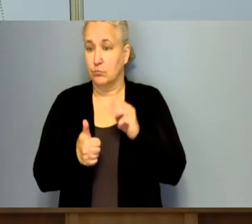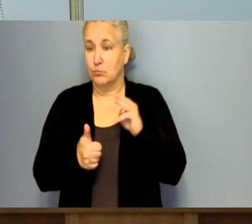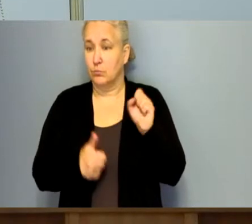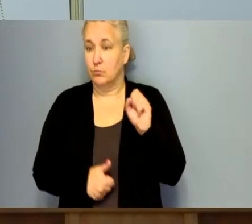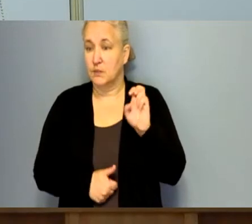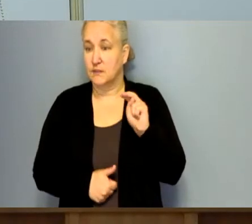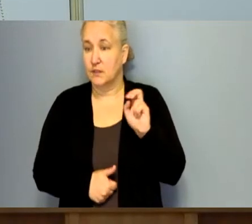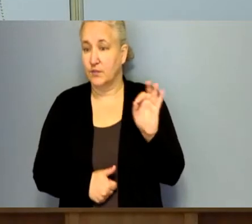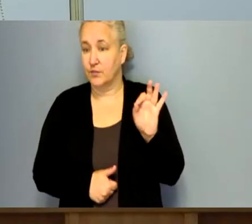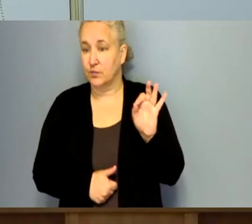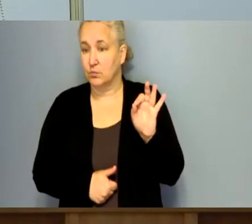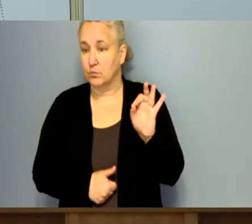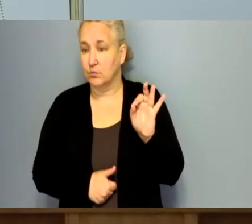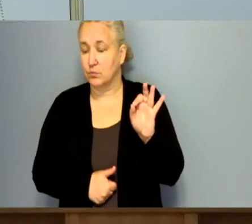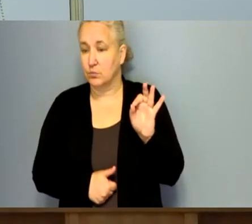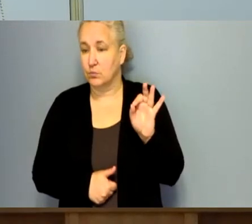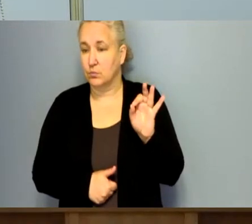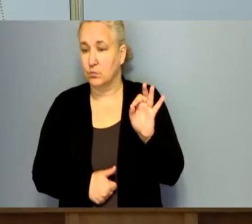You're buying the house.